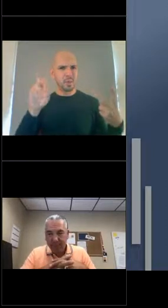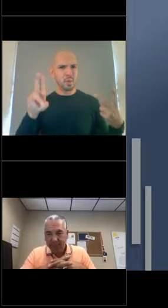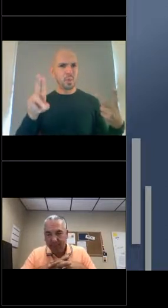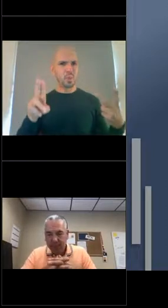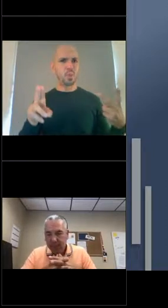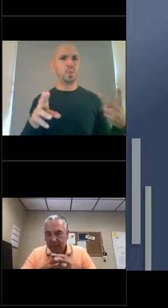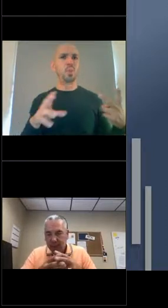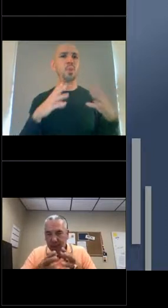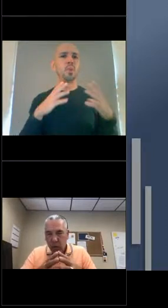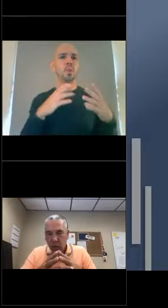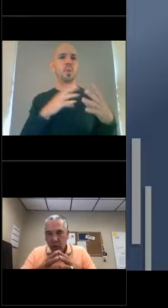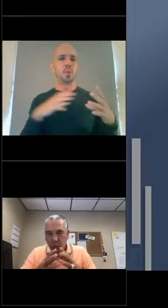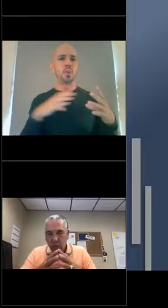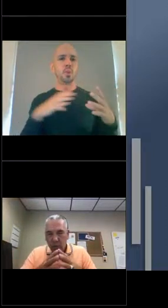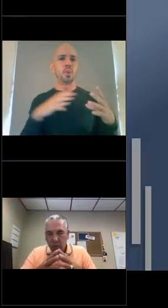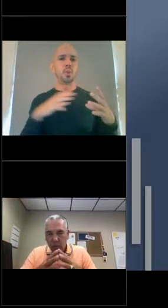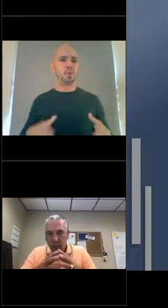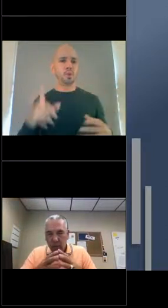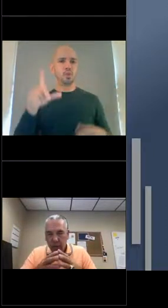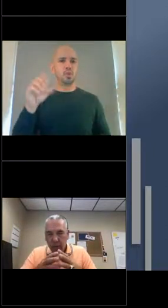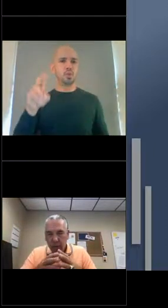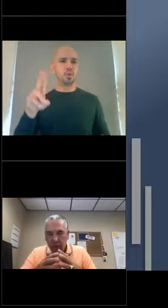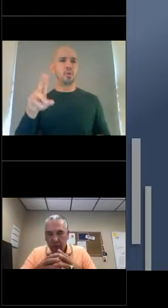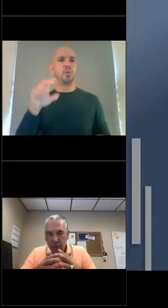okay we'll call it that